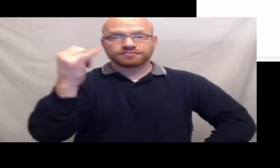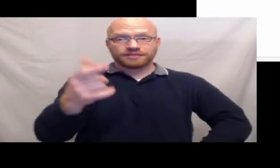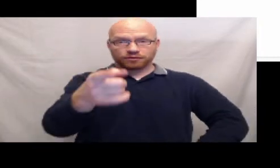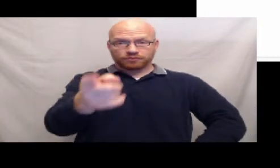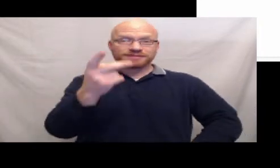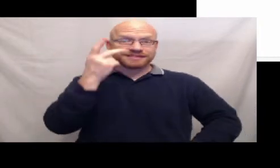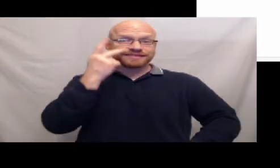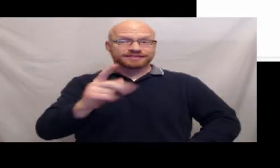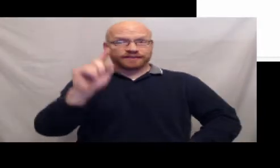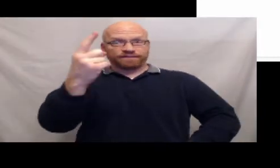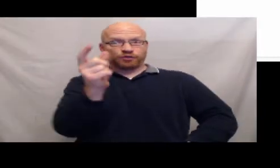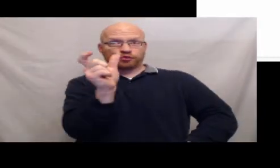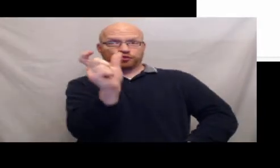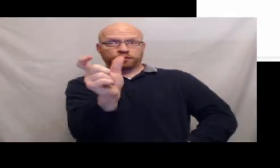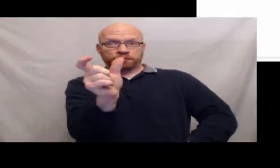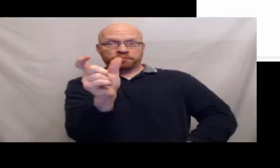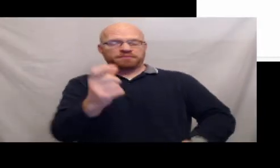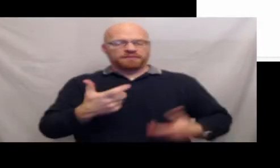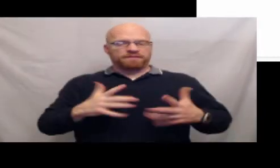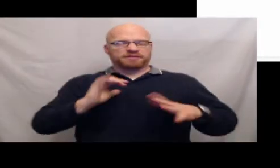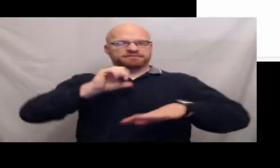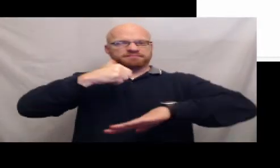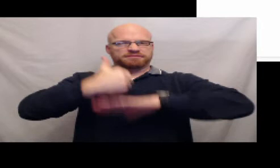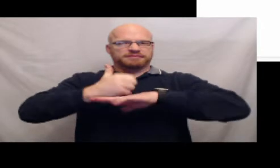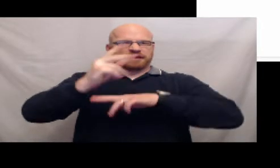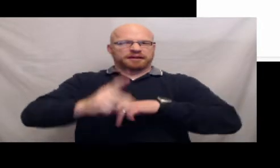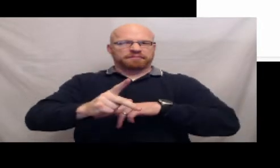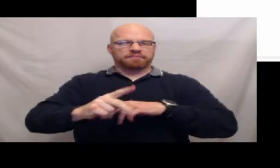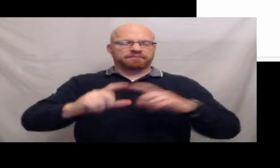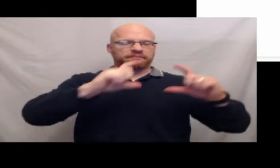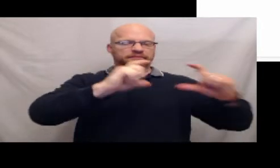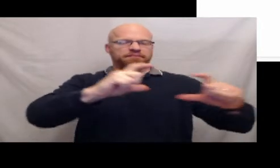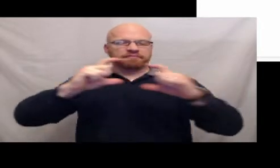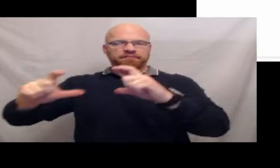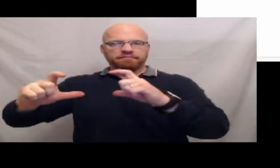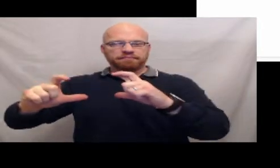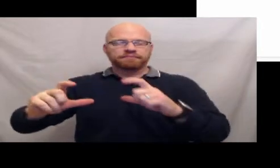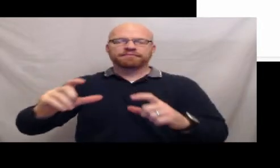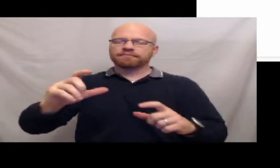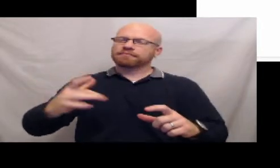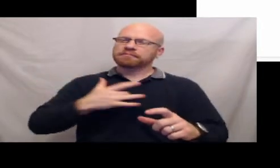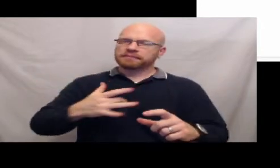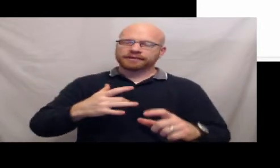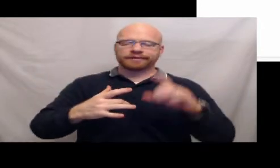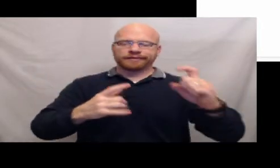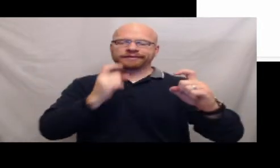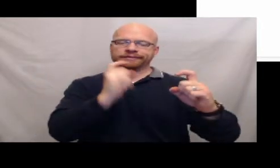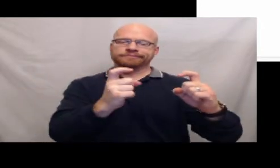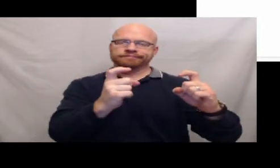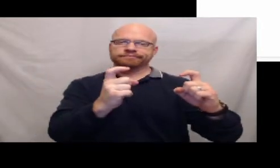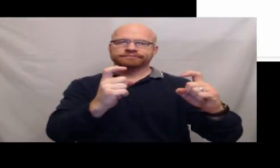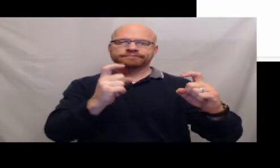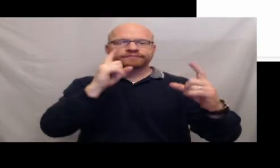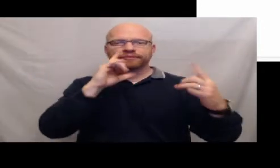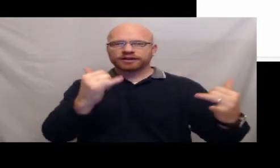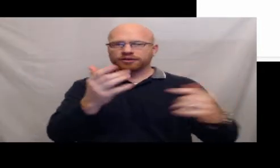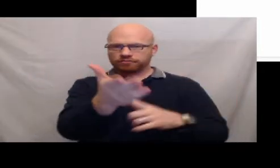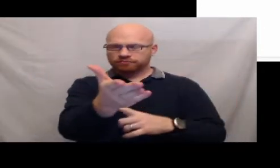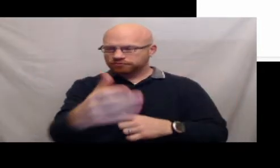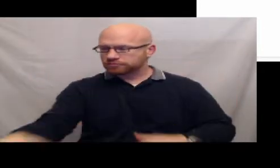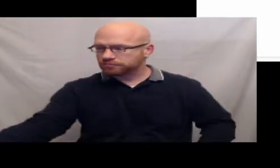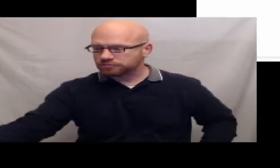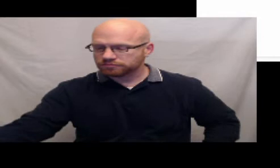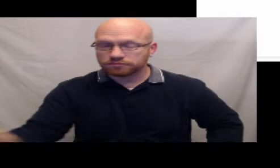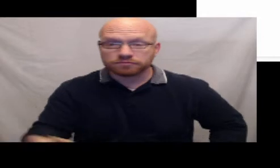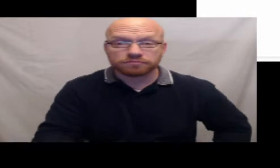Now as we go back, we can look at our first term, and I've already set it up where it's x squared, and we have our two binomials, x and